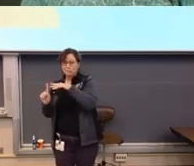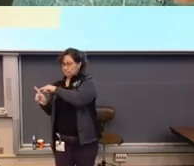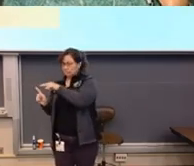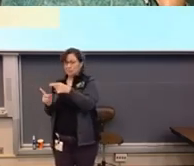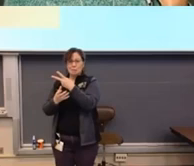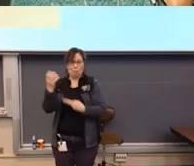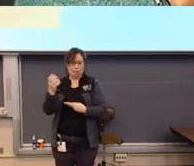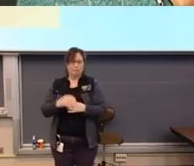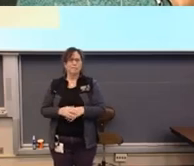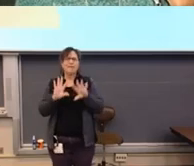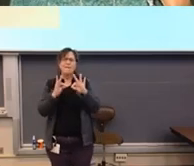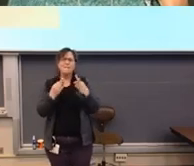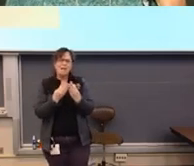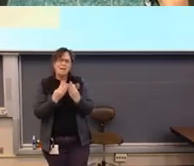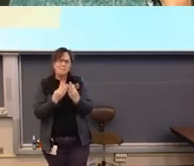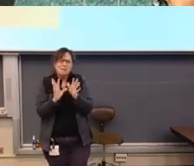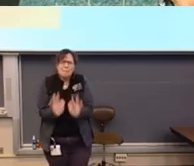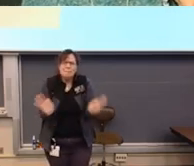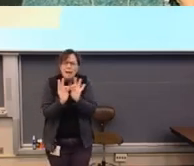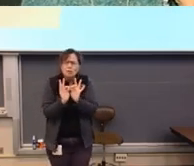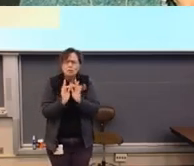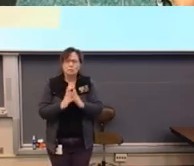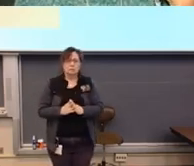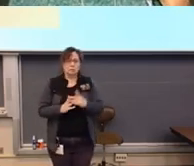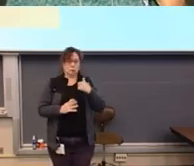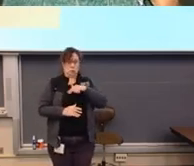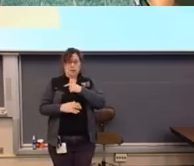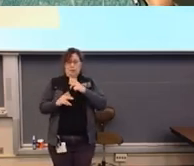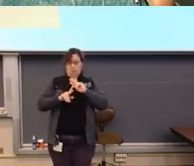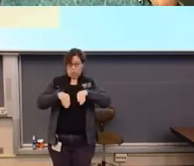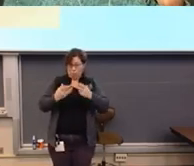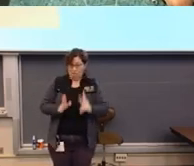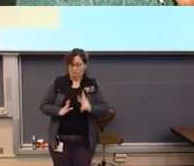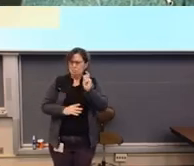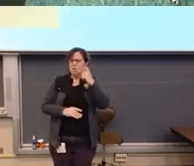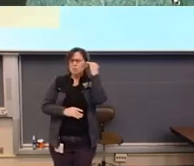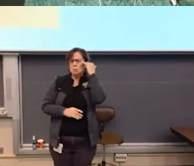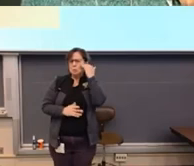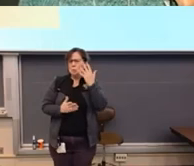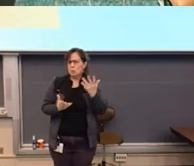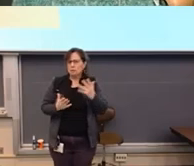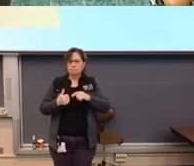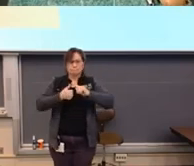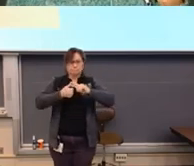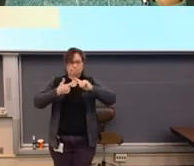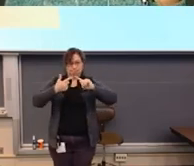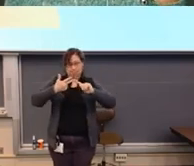family matters. So what do we as healthcare providers need to know? So we need to know why caregivers provide